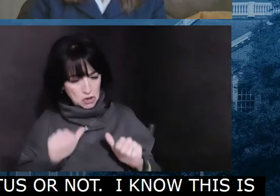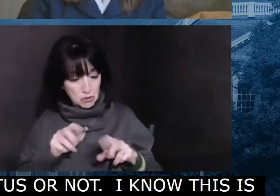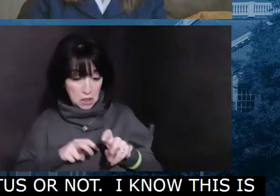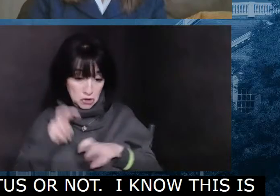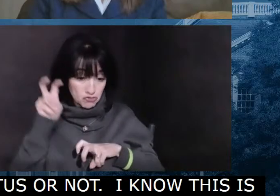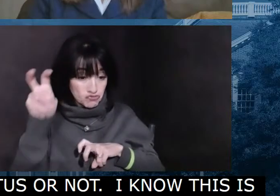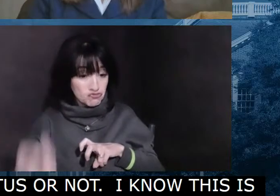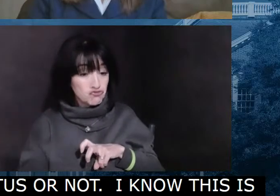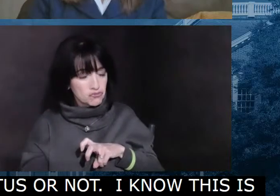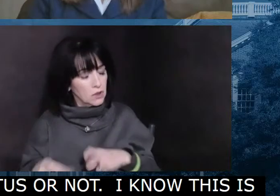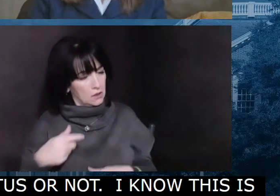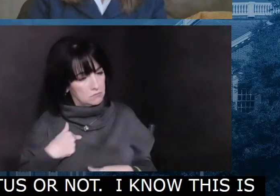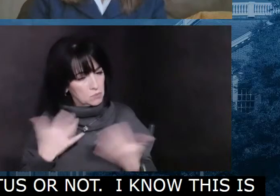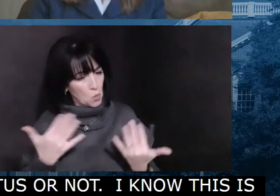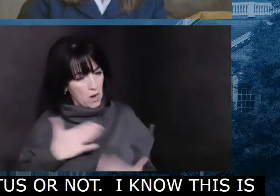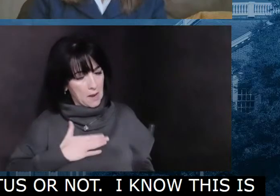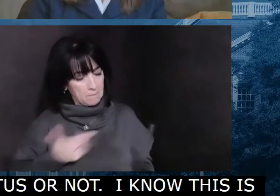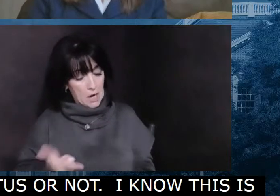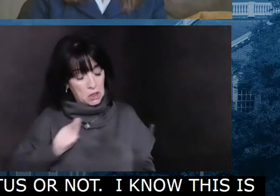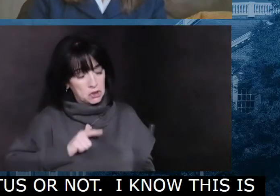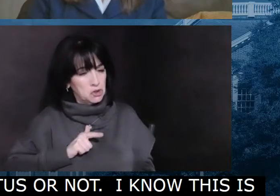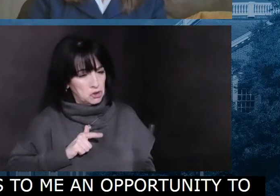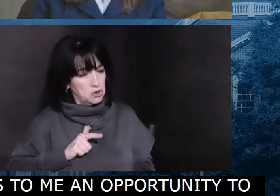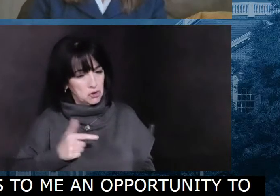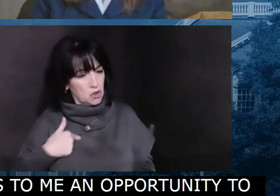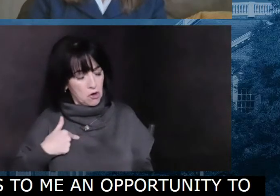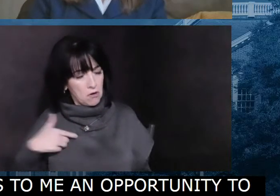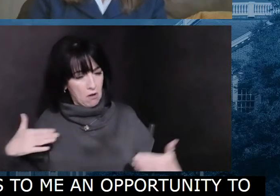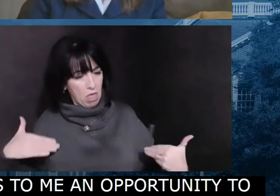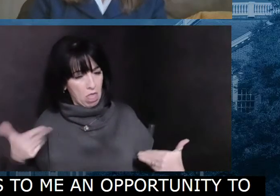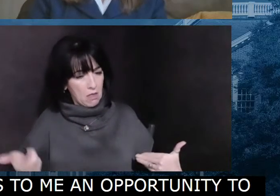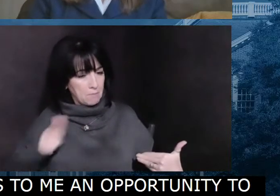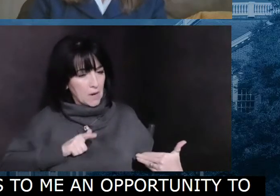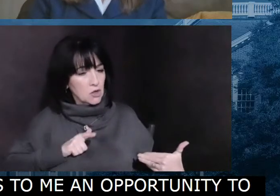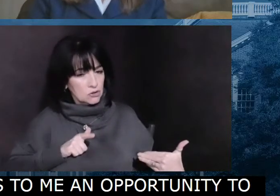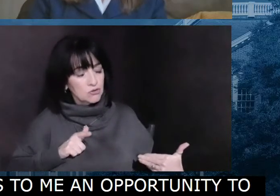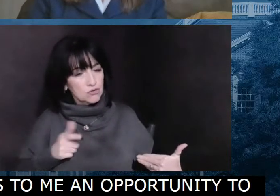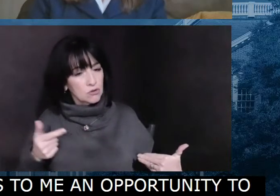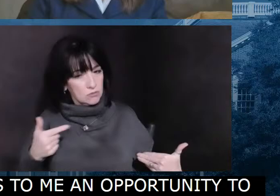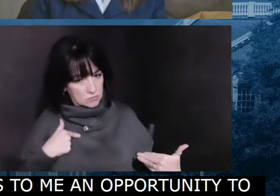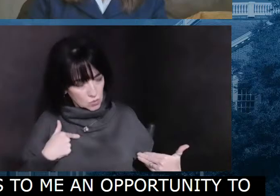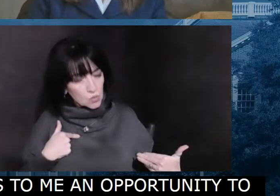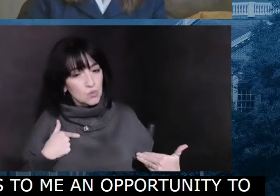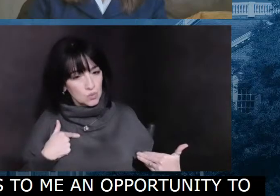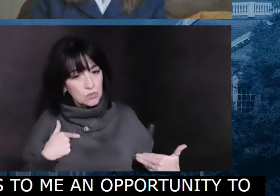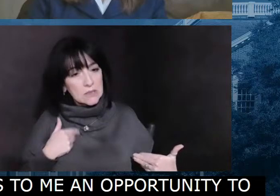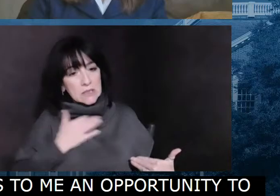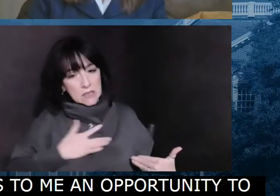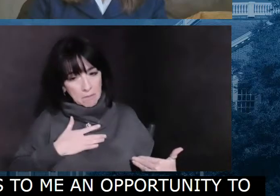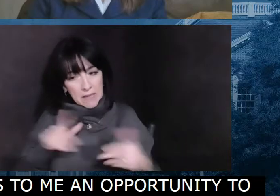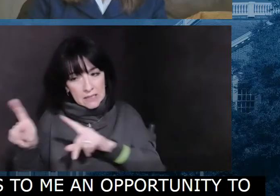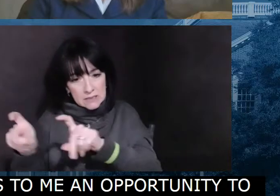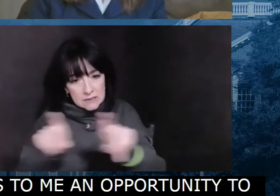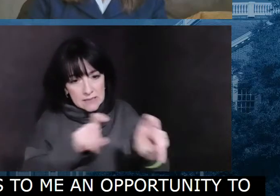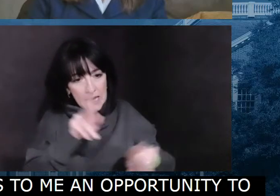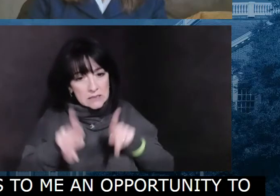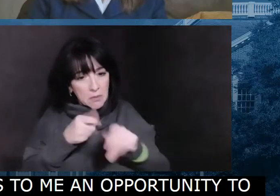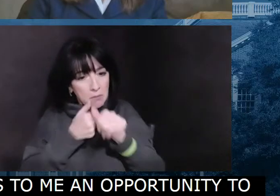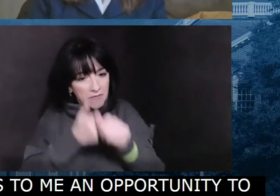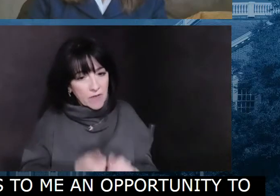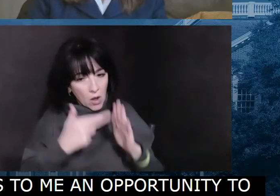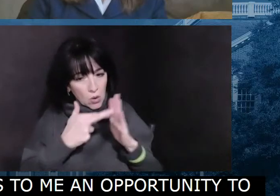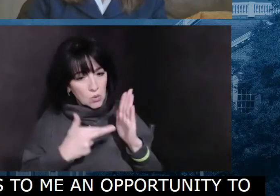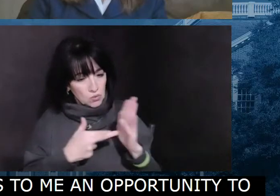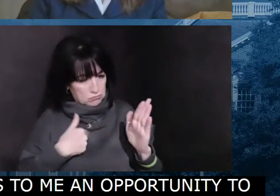to wait for my turn, as we're asking everybody else in our state to do. If at some point it